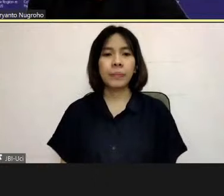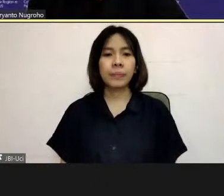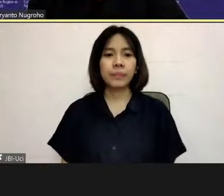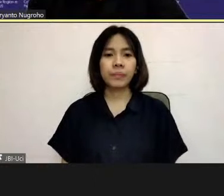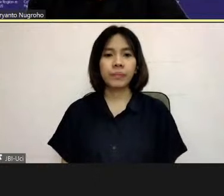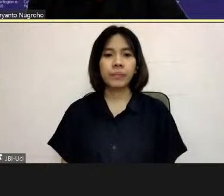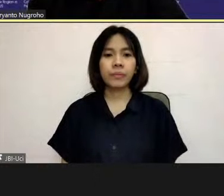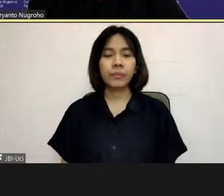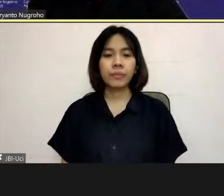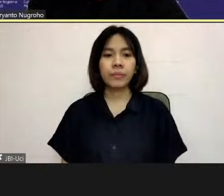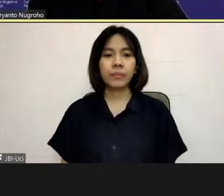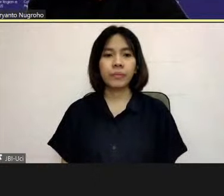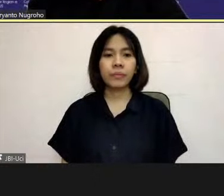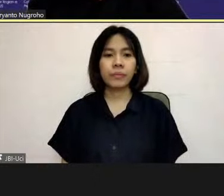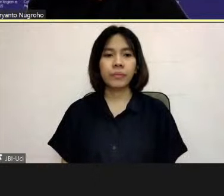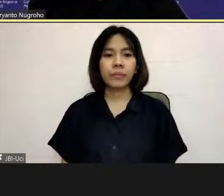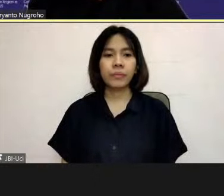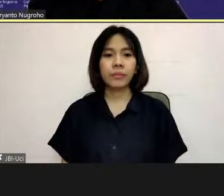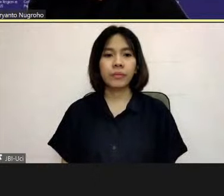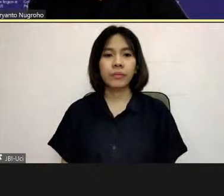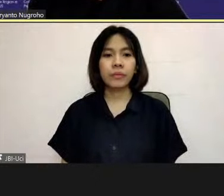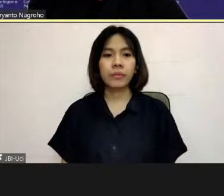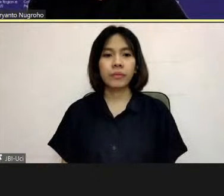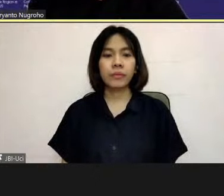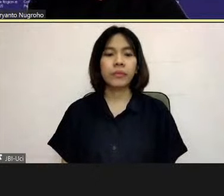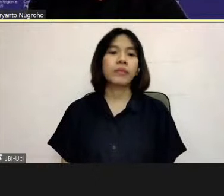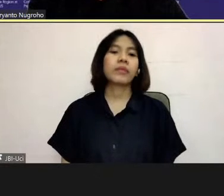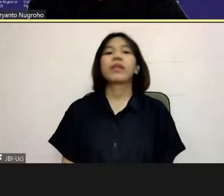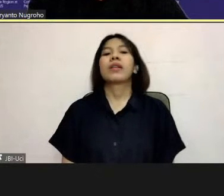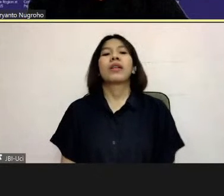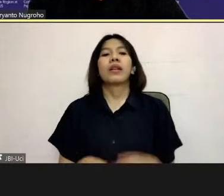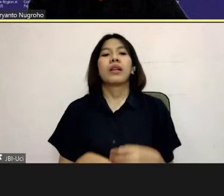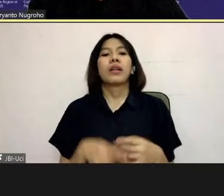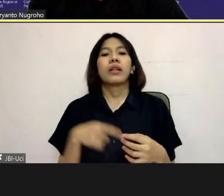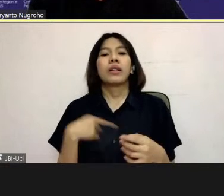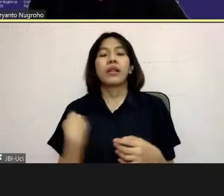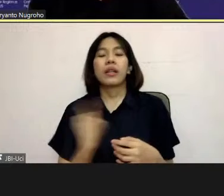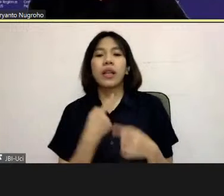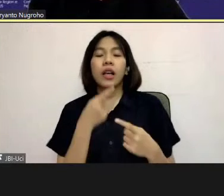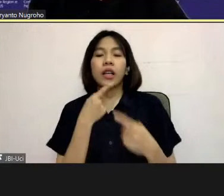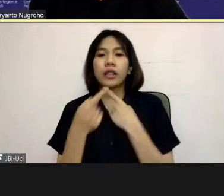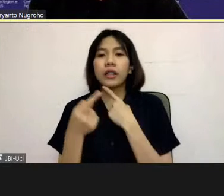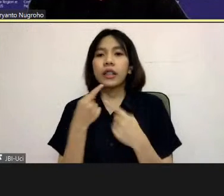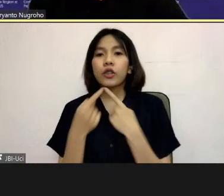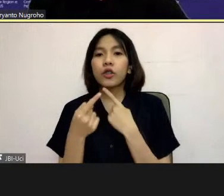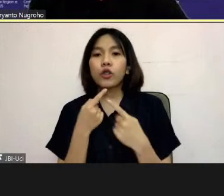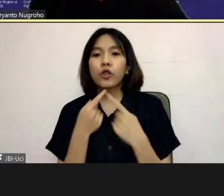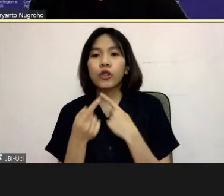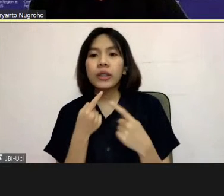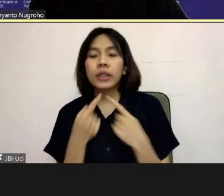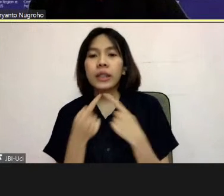We discussed this second priority issues since this